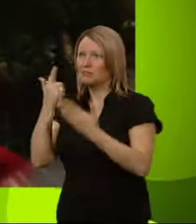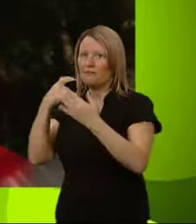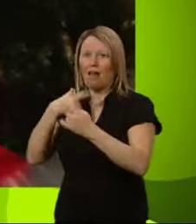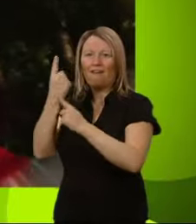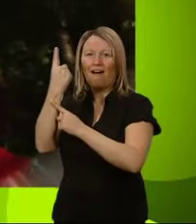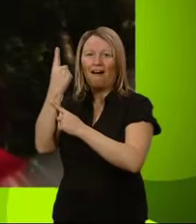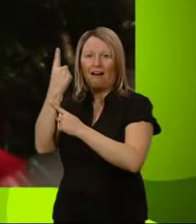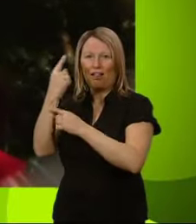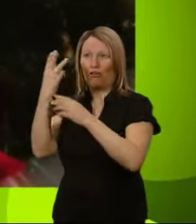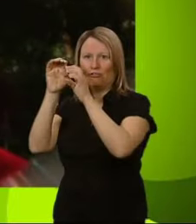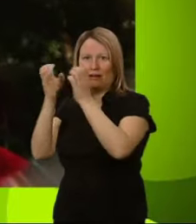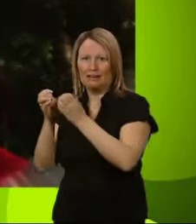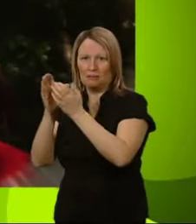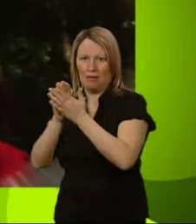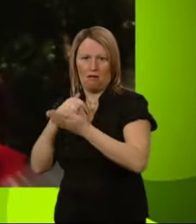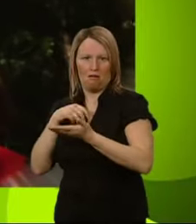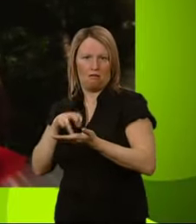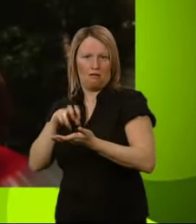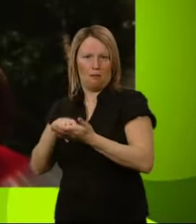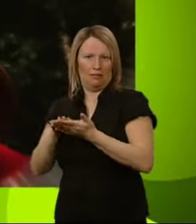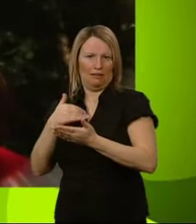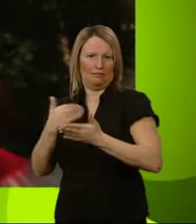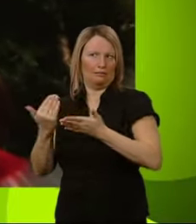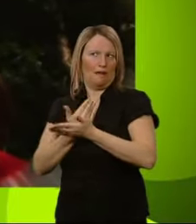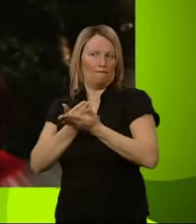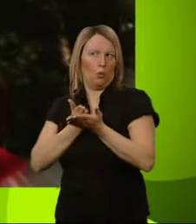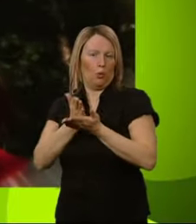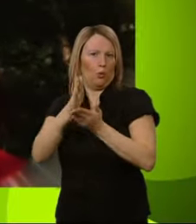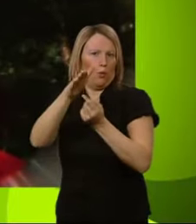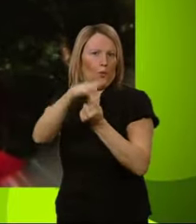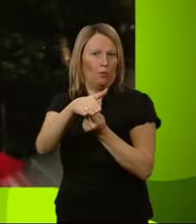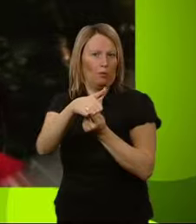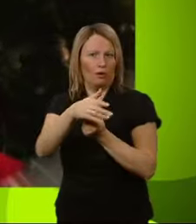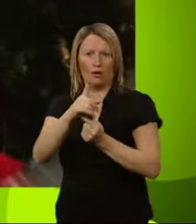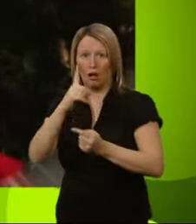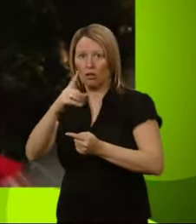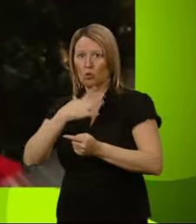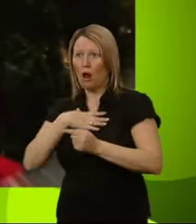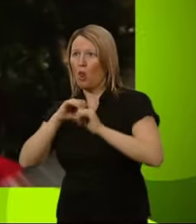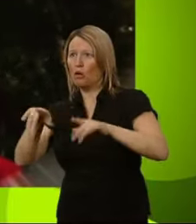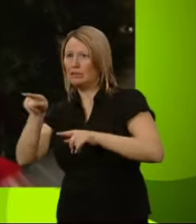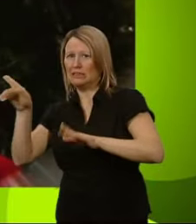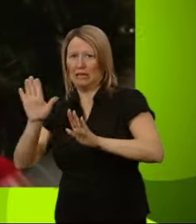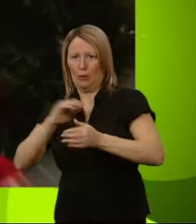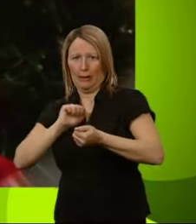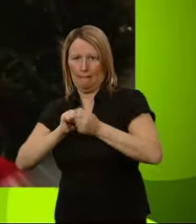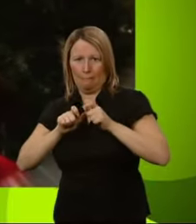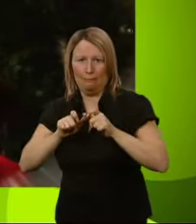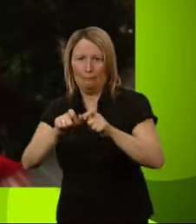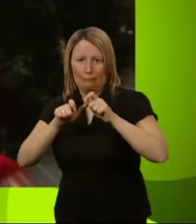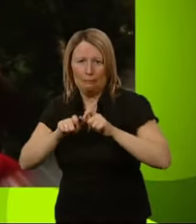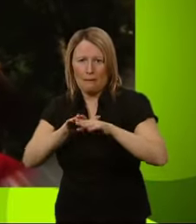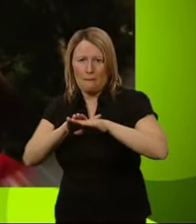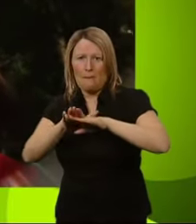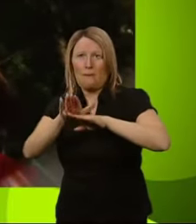rings. And I'm really happy about that because it gives me almost a safety net, but I really don't want to have to use that. I want to just keep